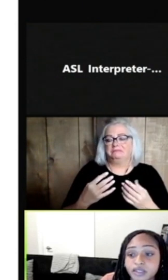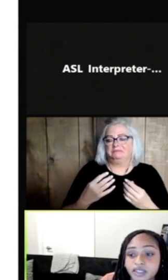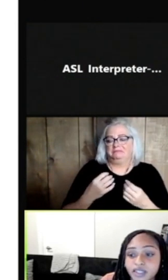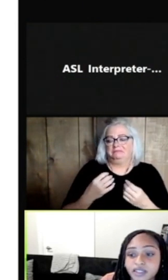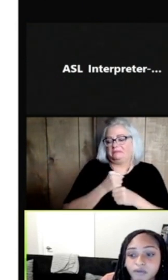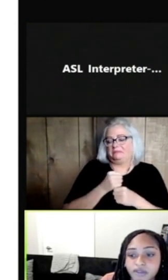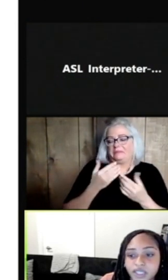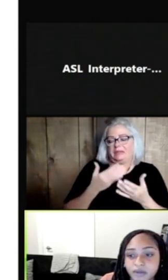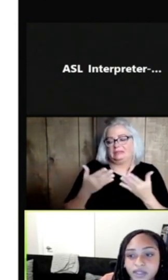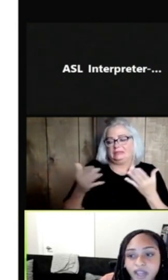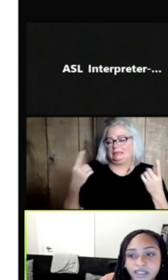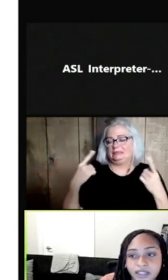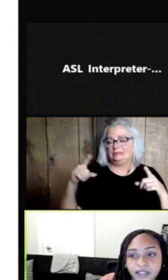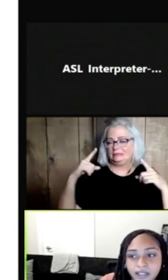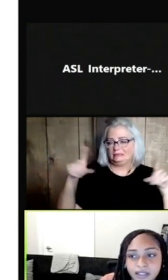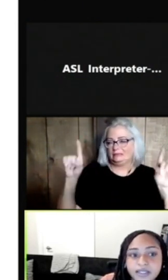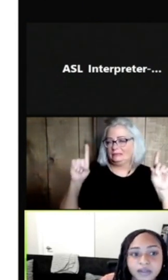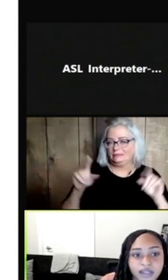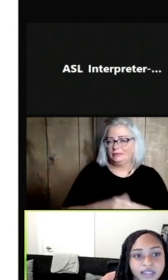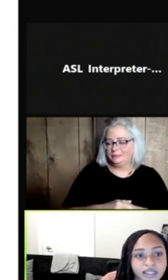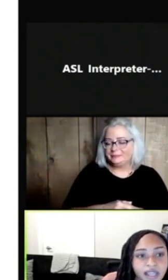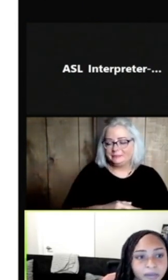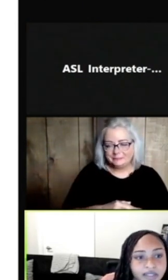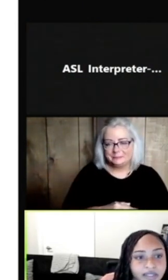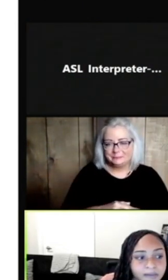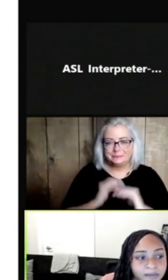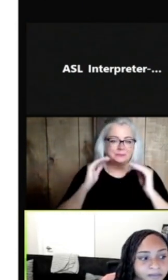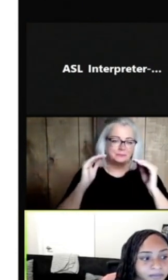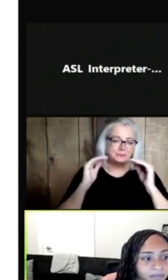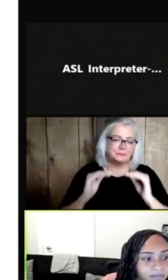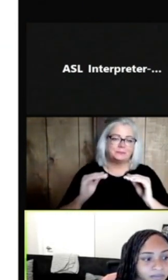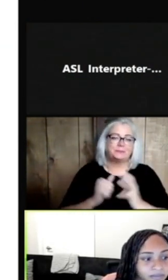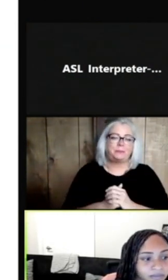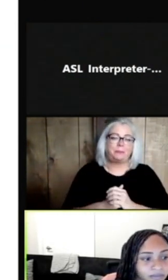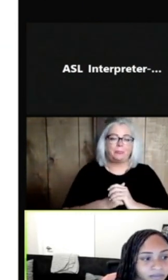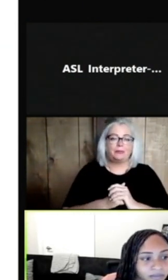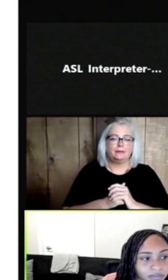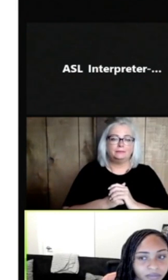attributable to the success that we've seen with the vaccine clinics. Next slide, please.